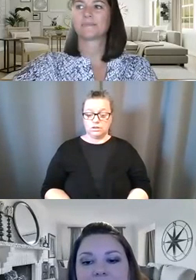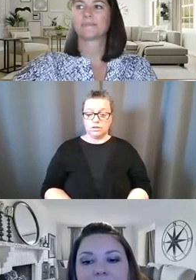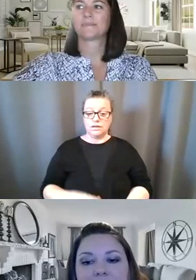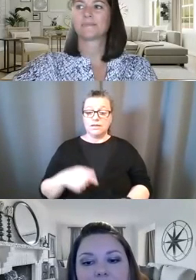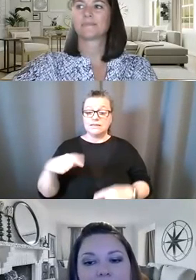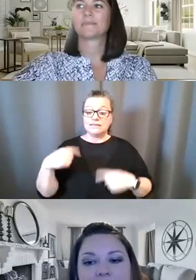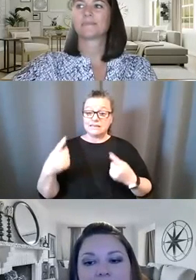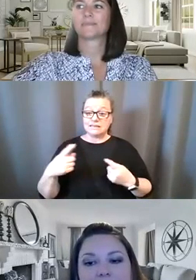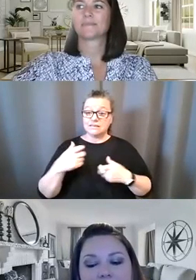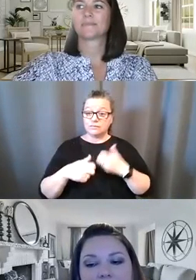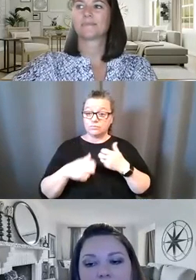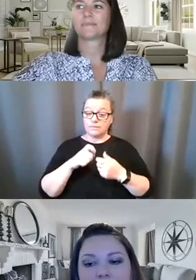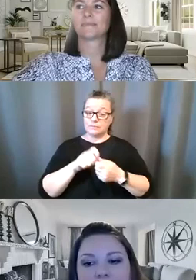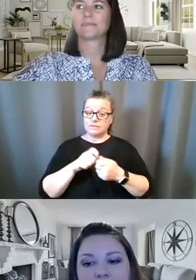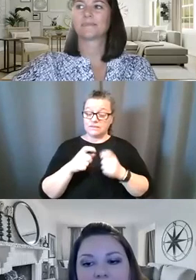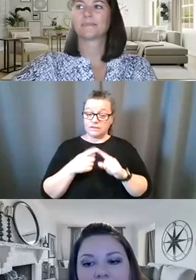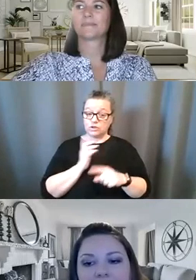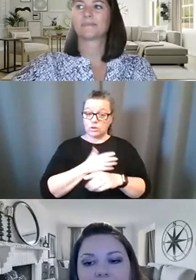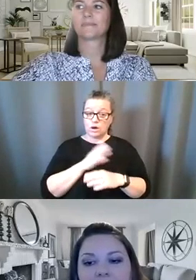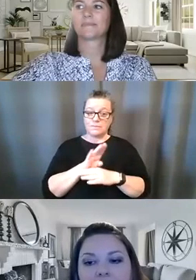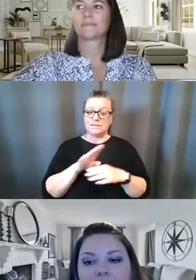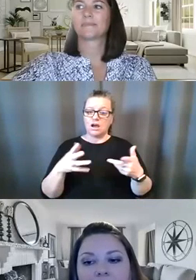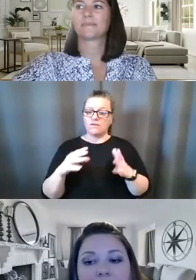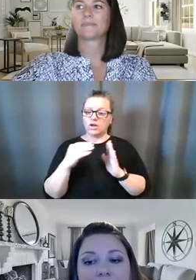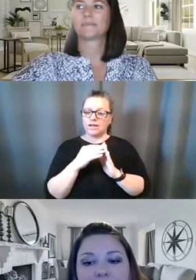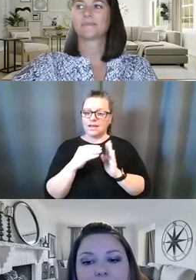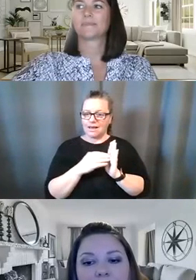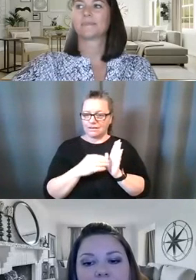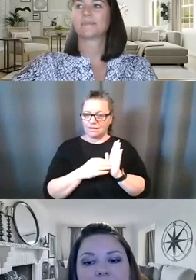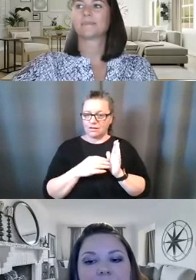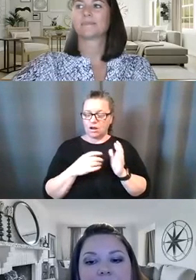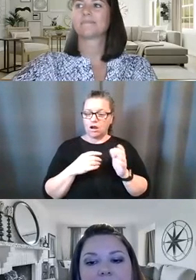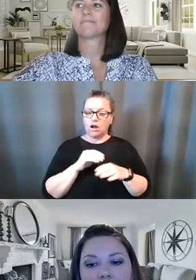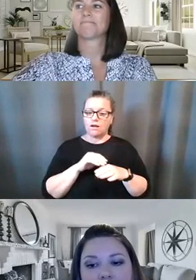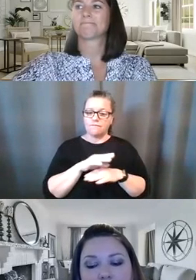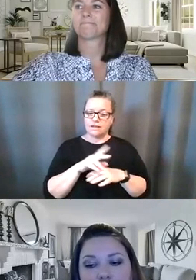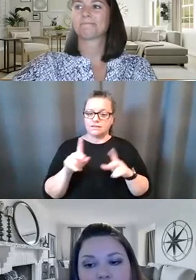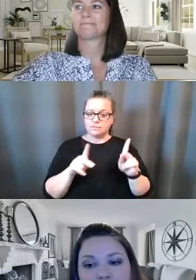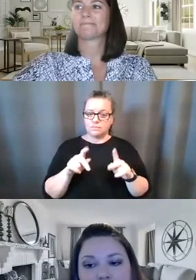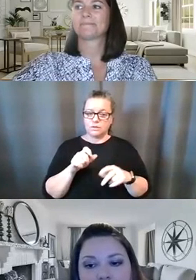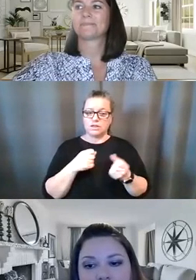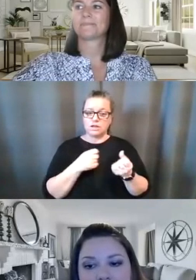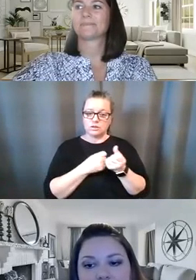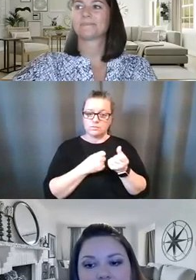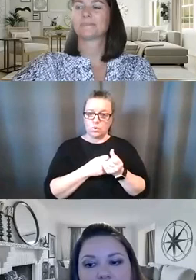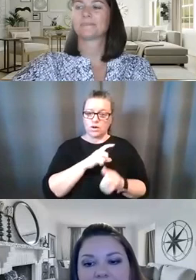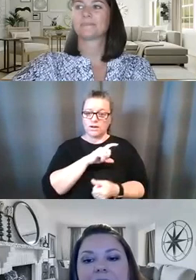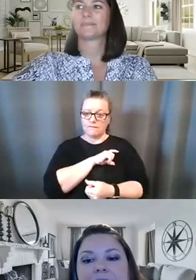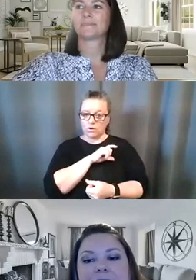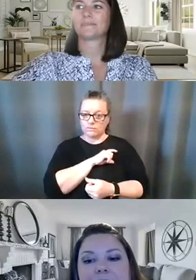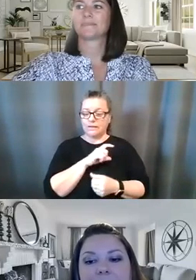is specific to our business, I've already added our affected parties as our support enforcement